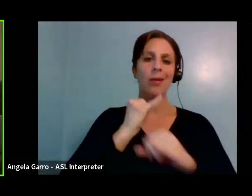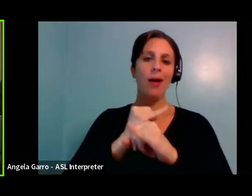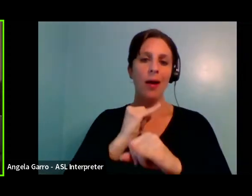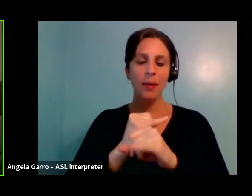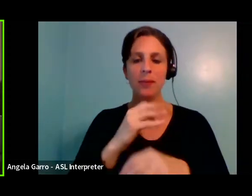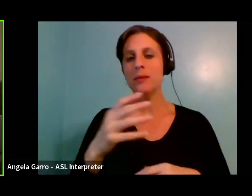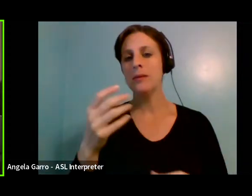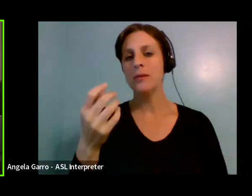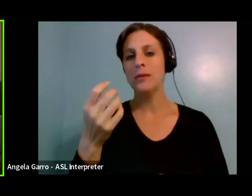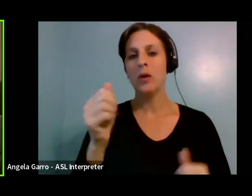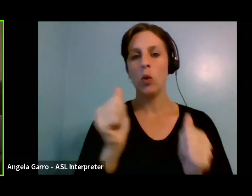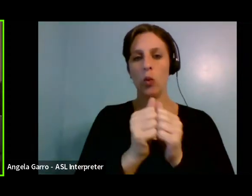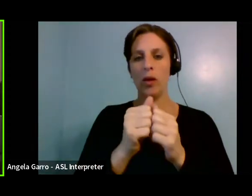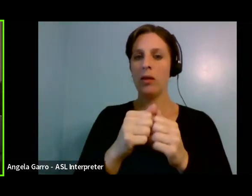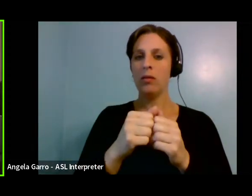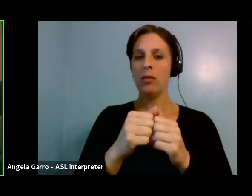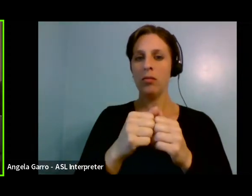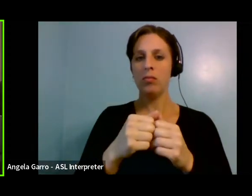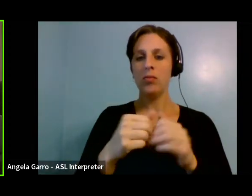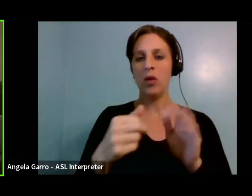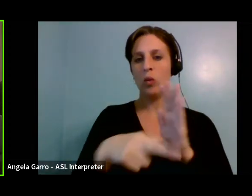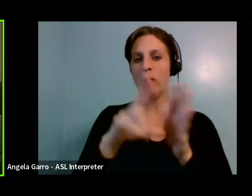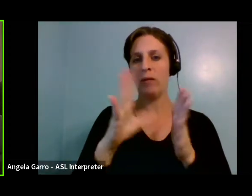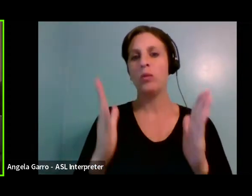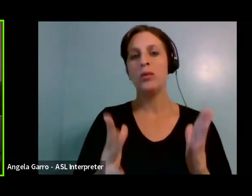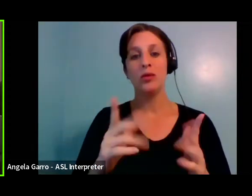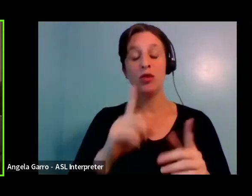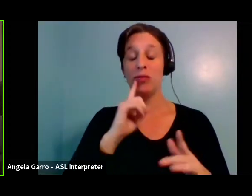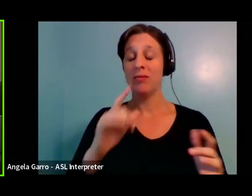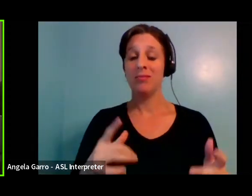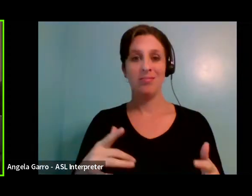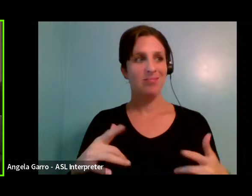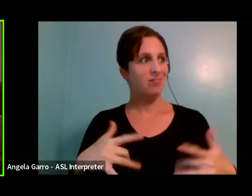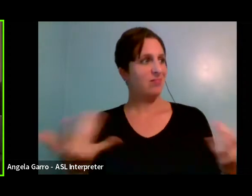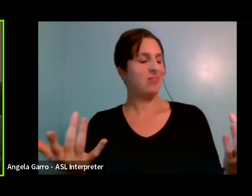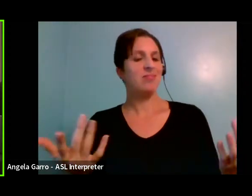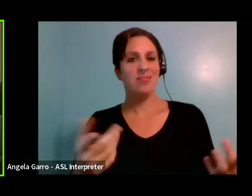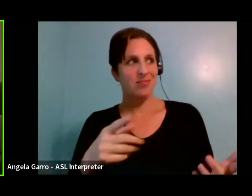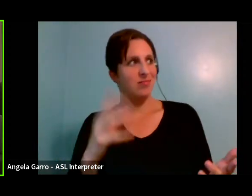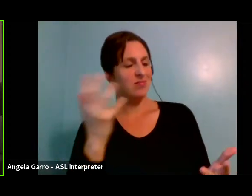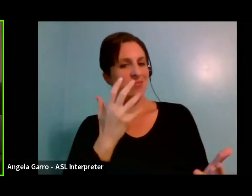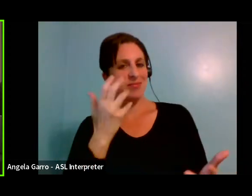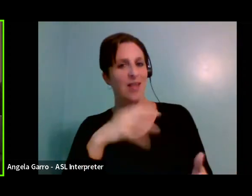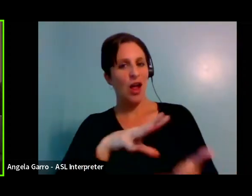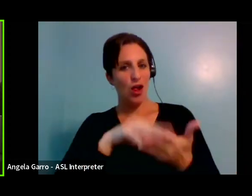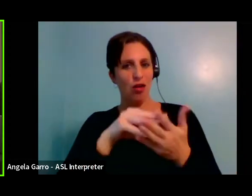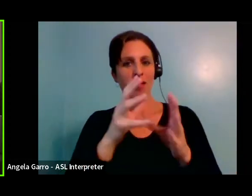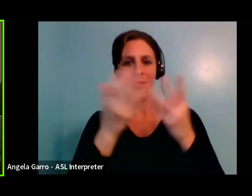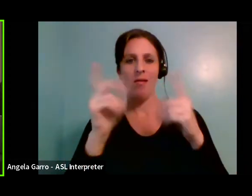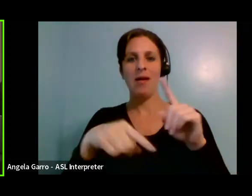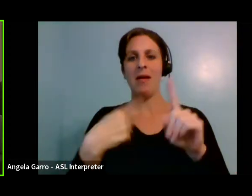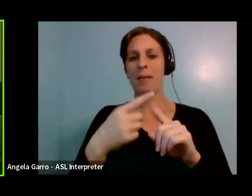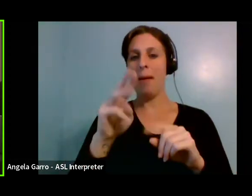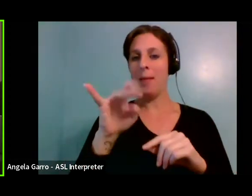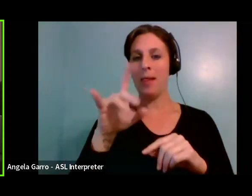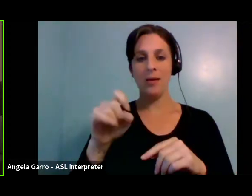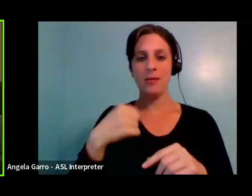the reviewers, and it was delightful. I learned a lot about Mills that I didn't know.